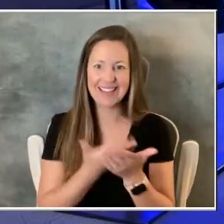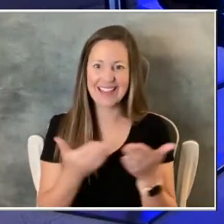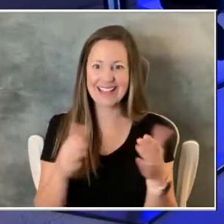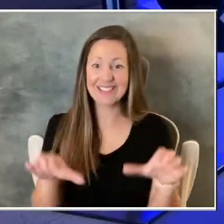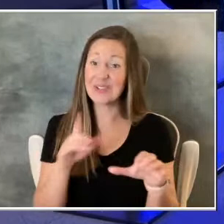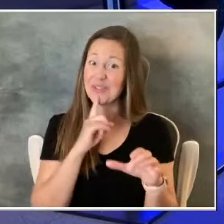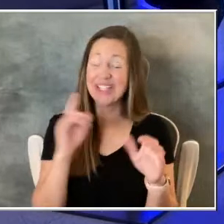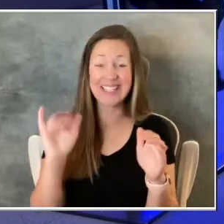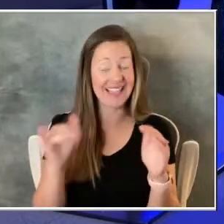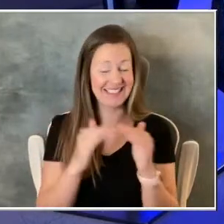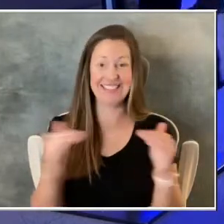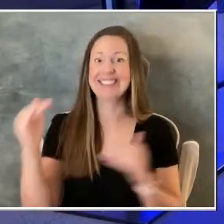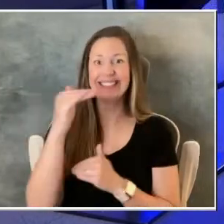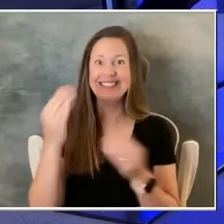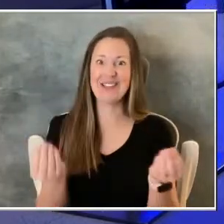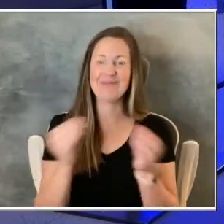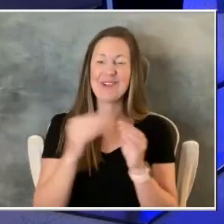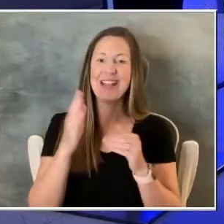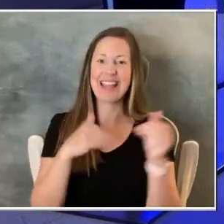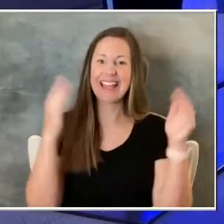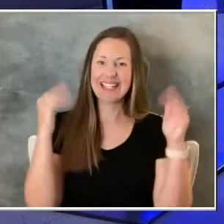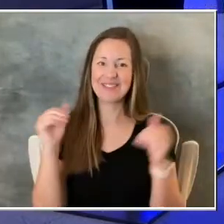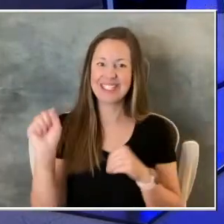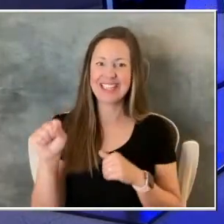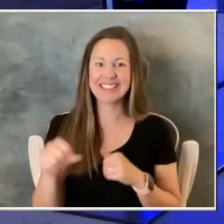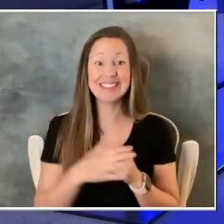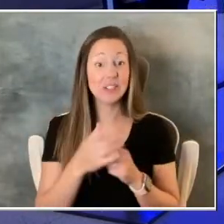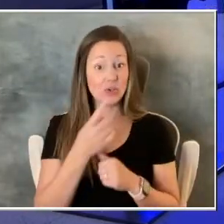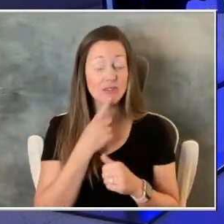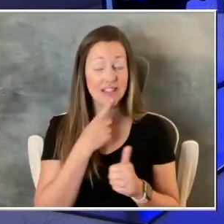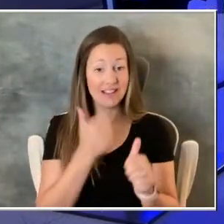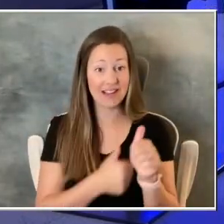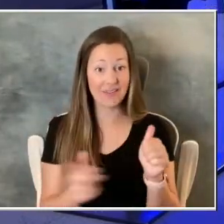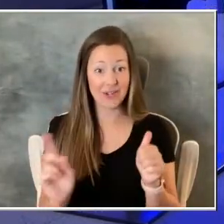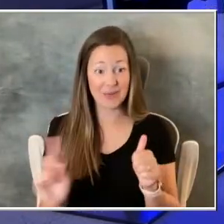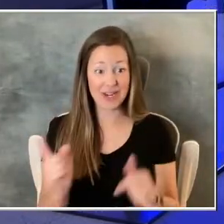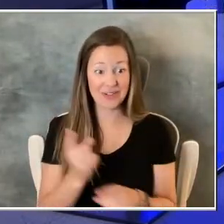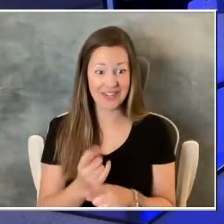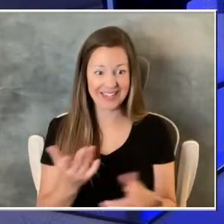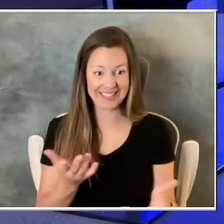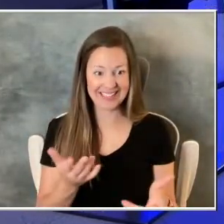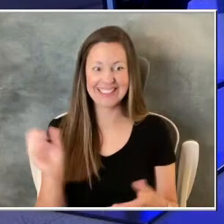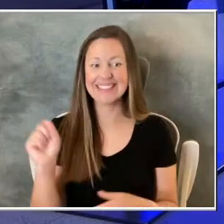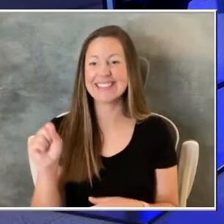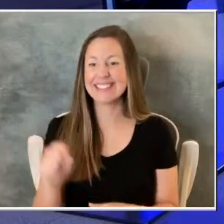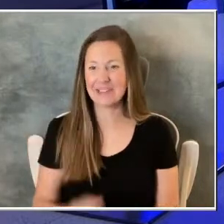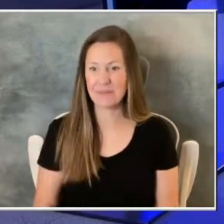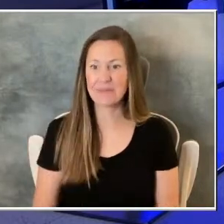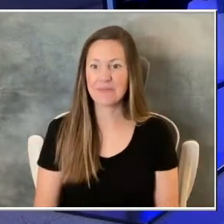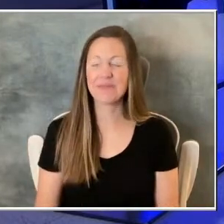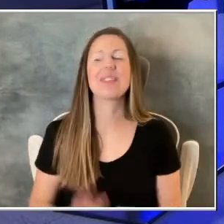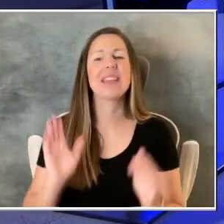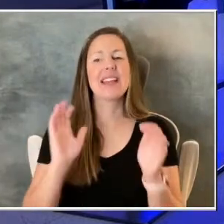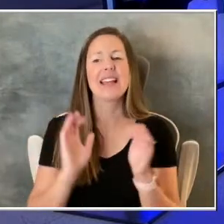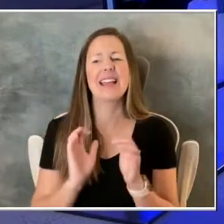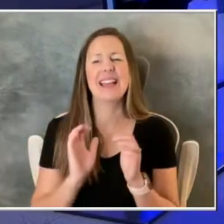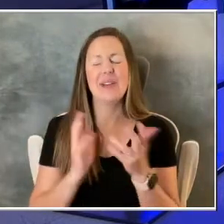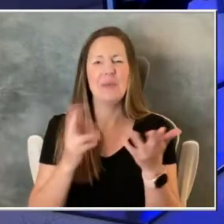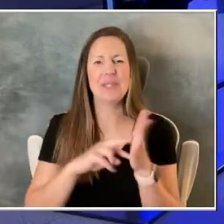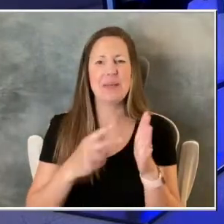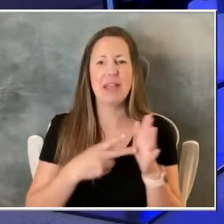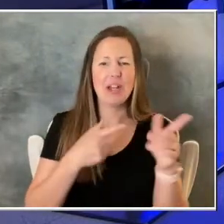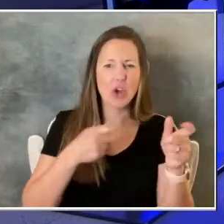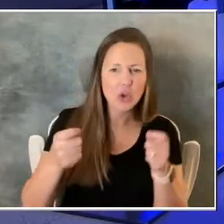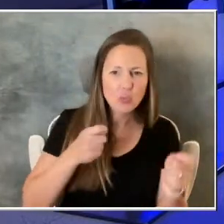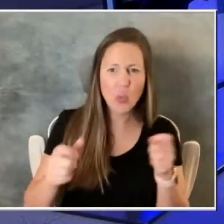We like it. We like it. You said you take it everywhere, and I love that you brought it right here on the program. How do you define controlled versus uncontrolled diabetes?